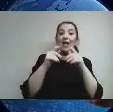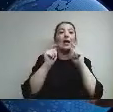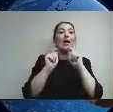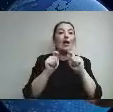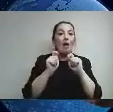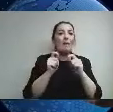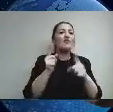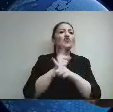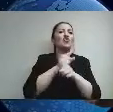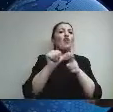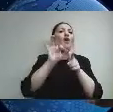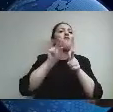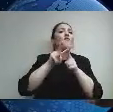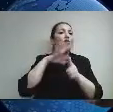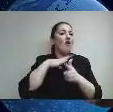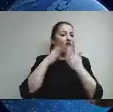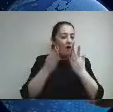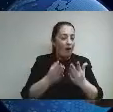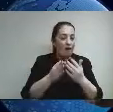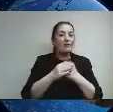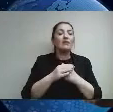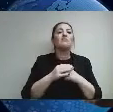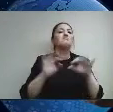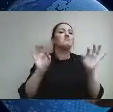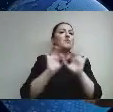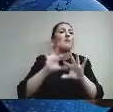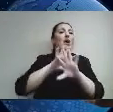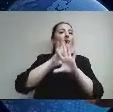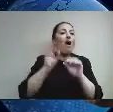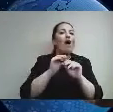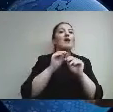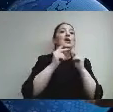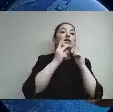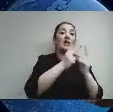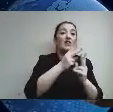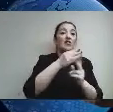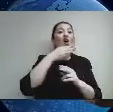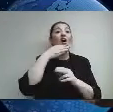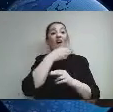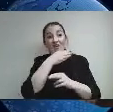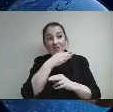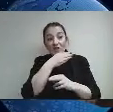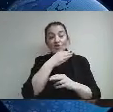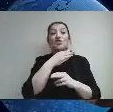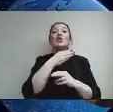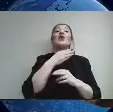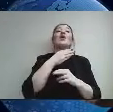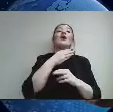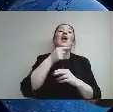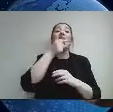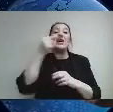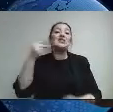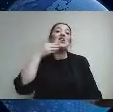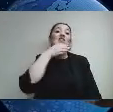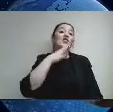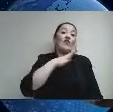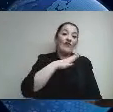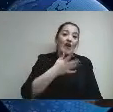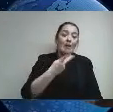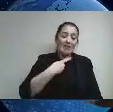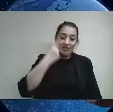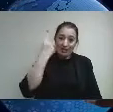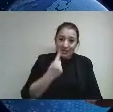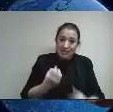and disadvantages. In the first initial period, while we were establishing it, we did not really utilize them.